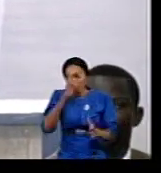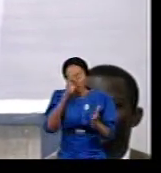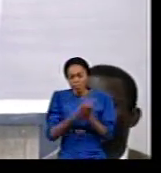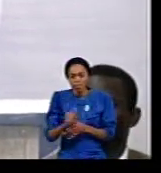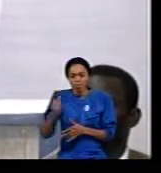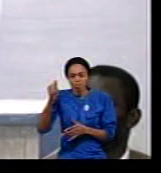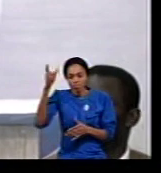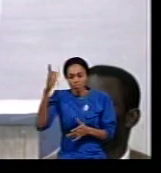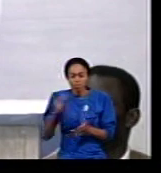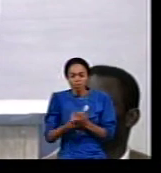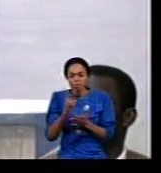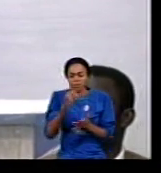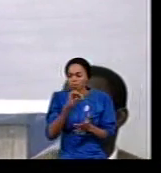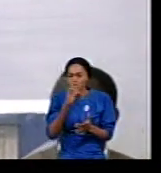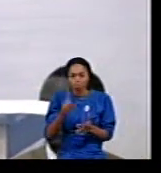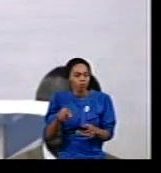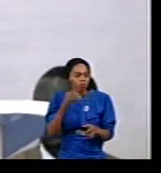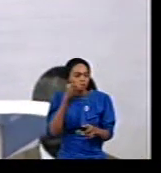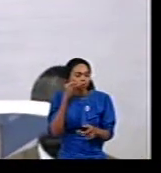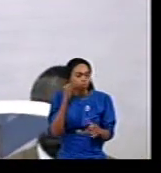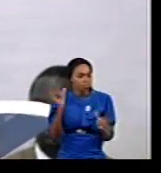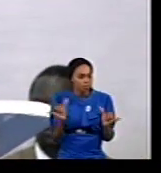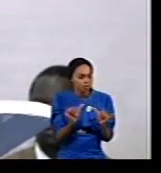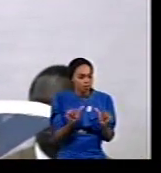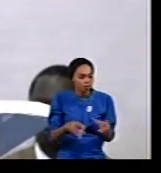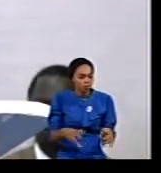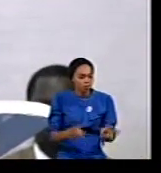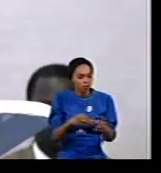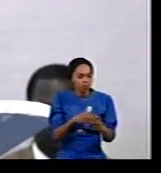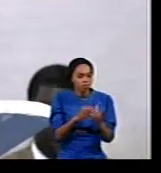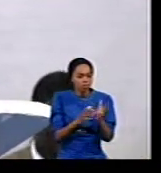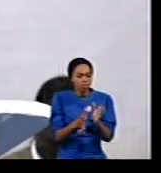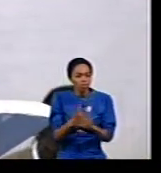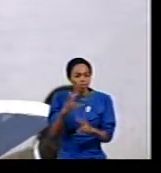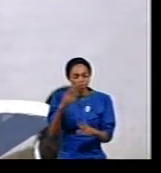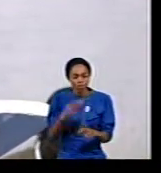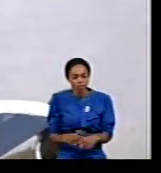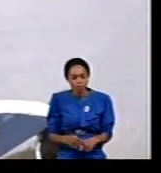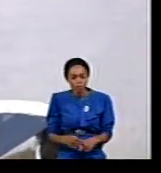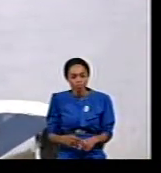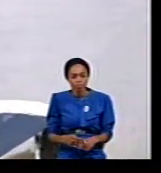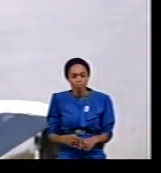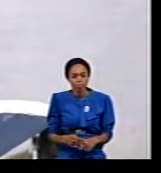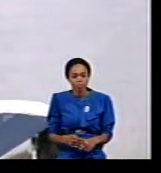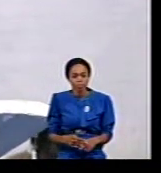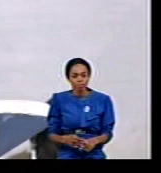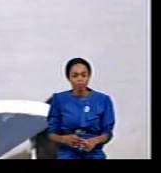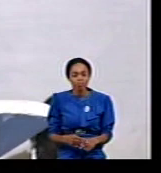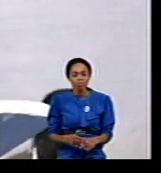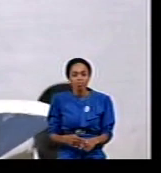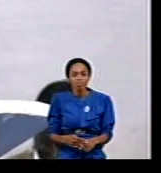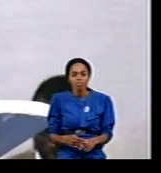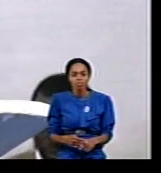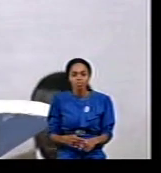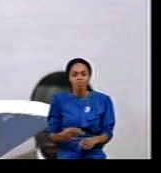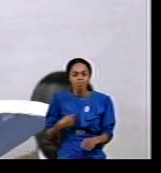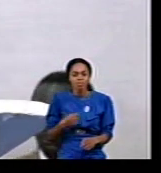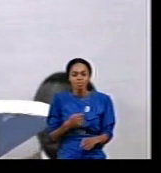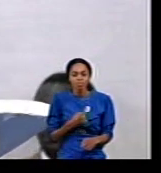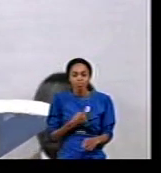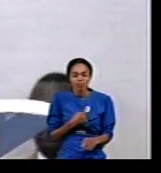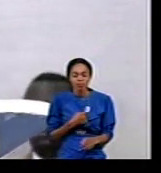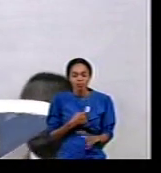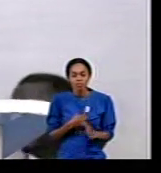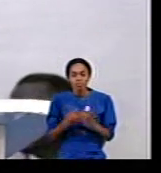to consider. Number one, clear assignment. We thank God for bringing you. We thank God because the Holy